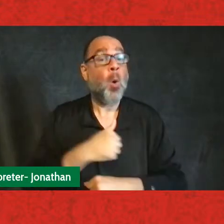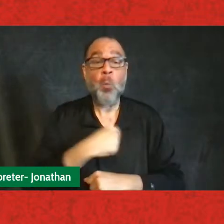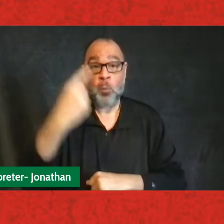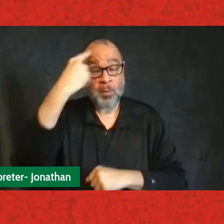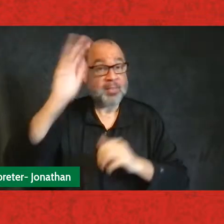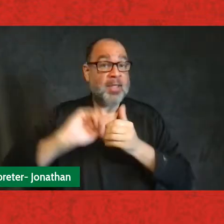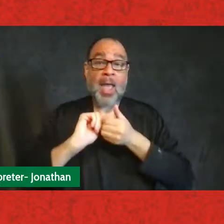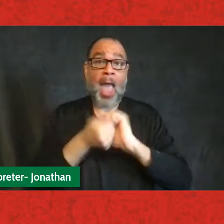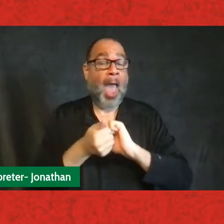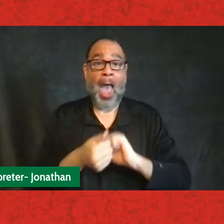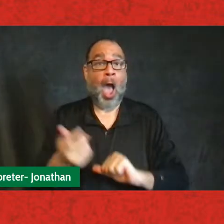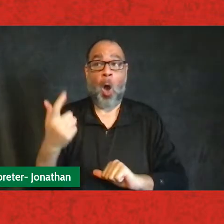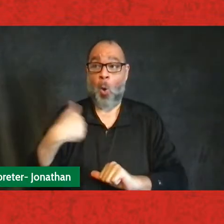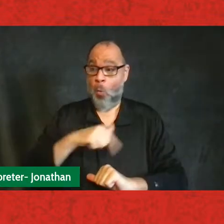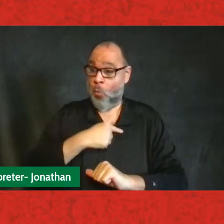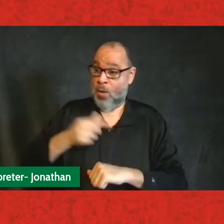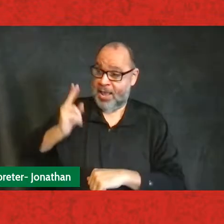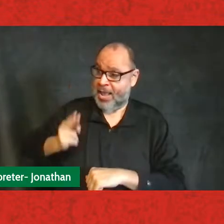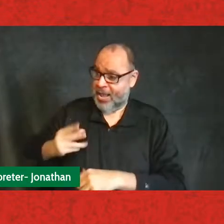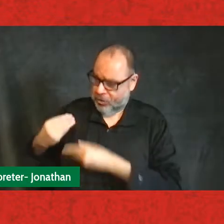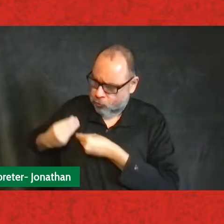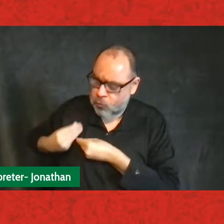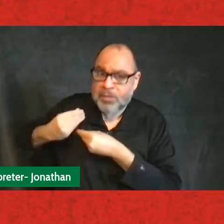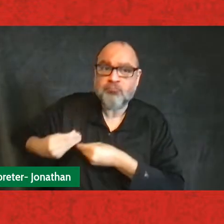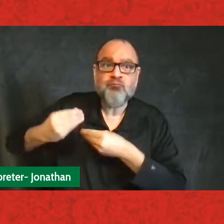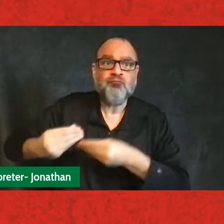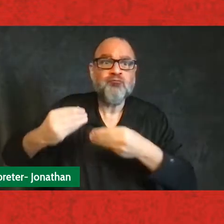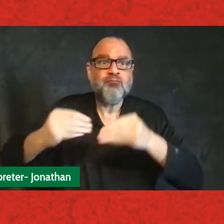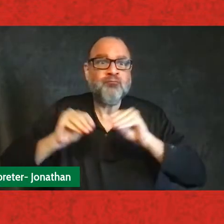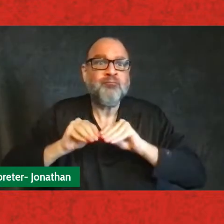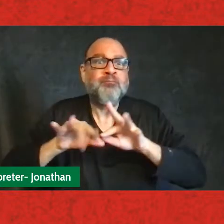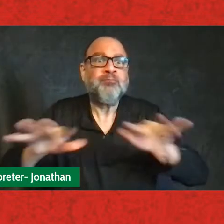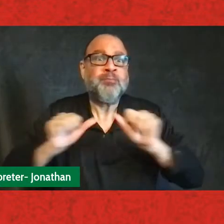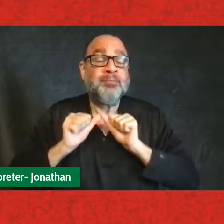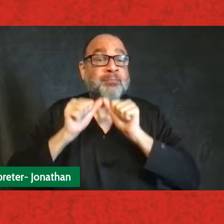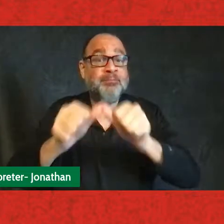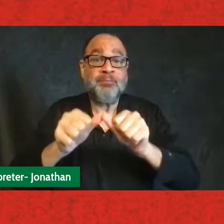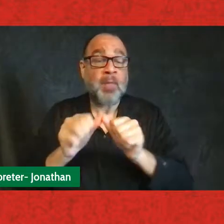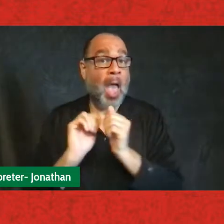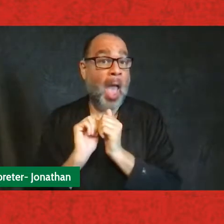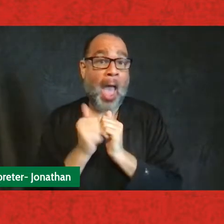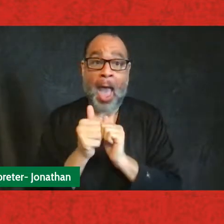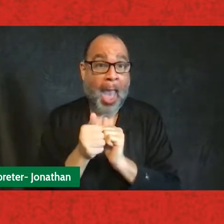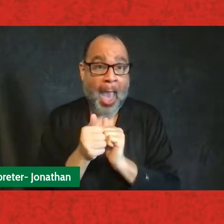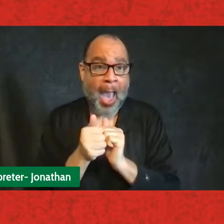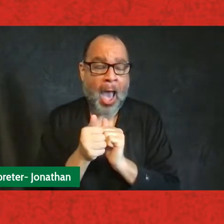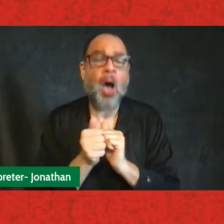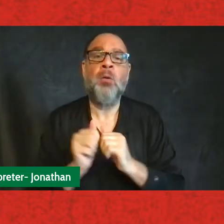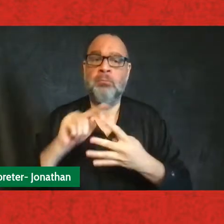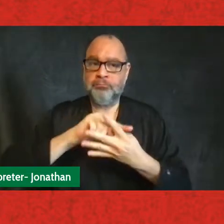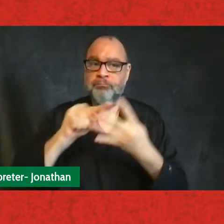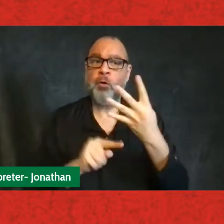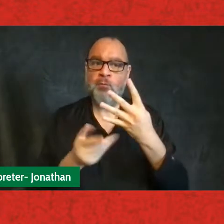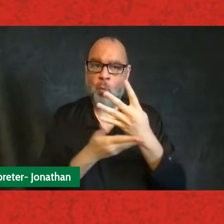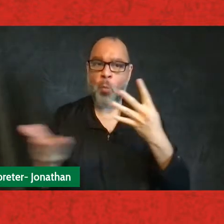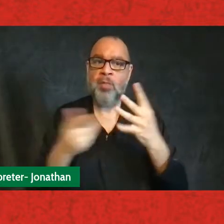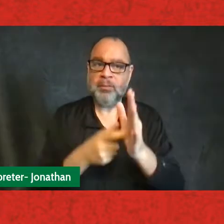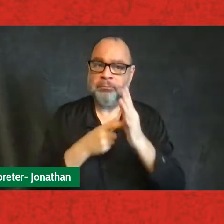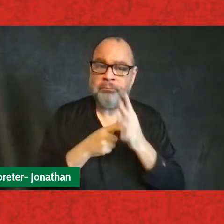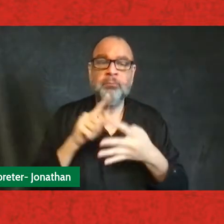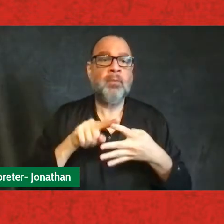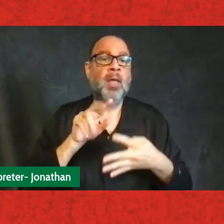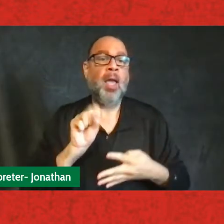and rich history of Black creativity in this country will depend on four areas of action: